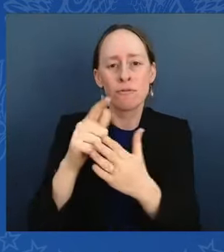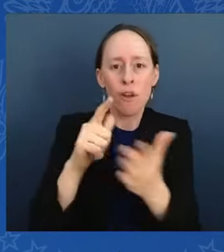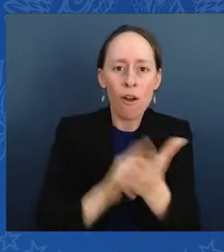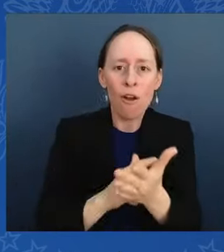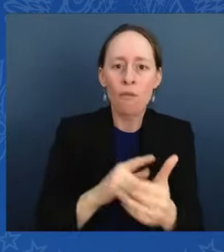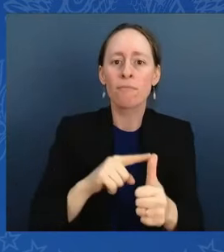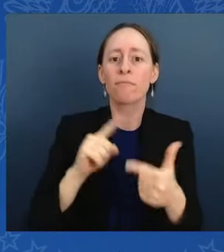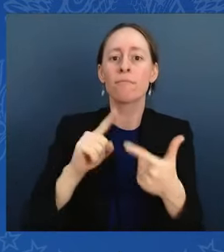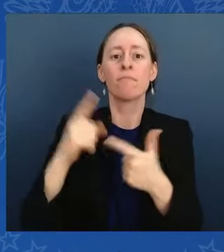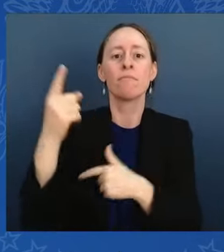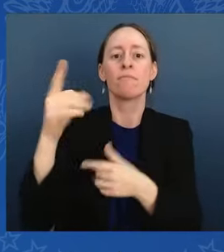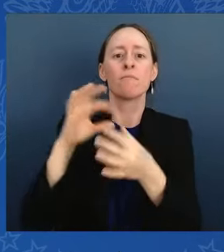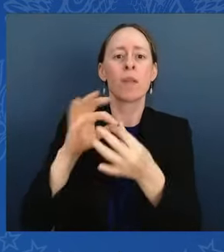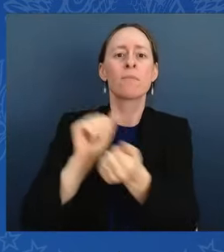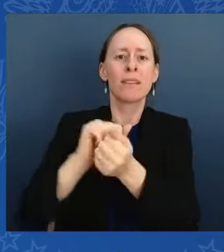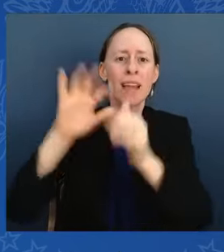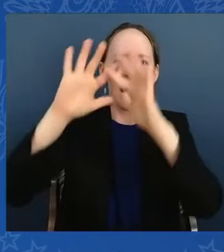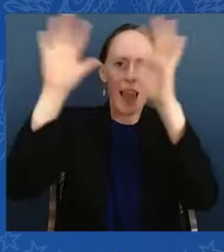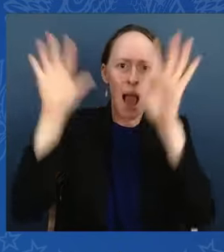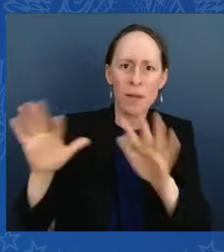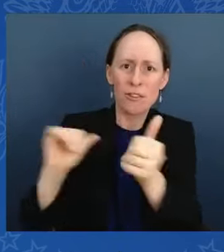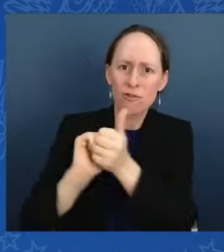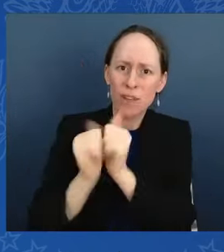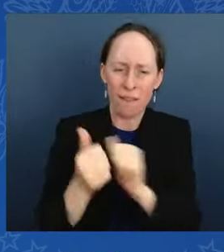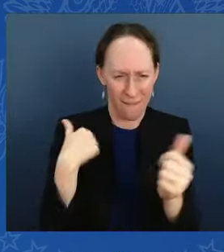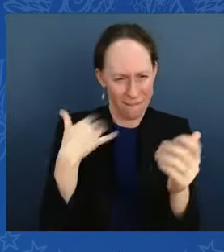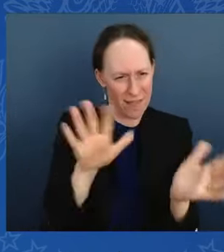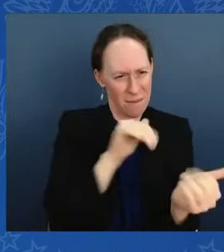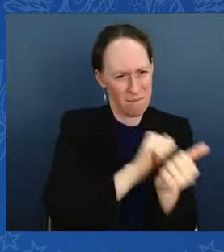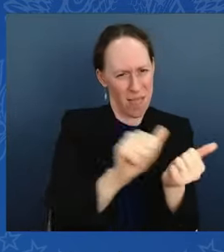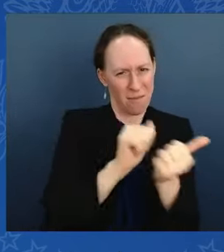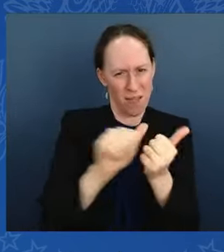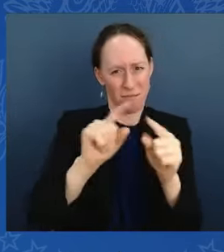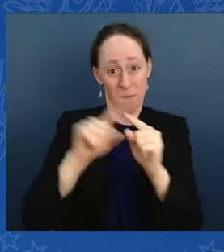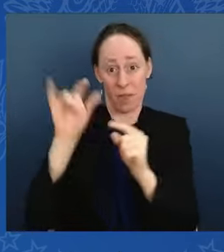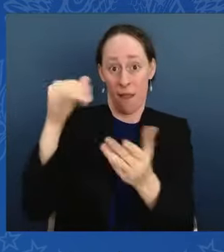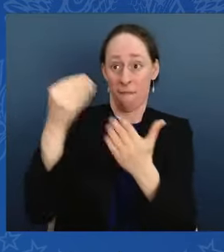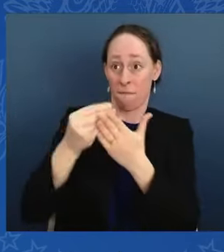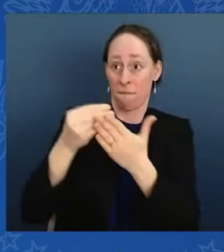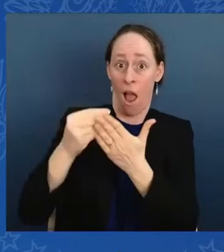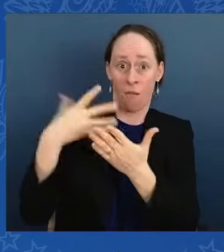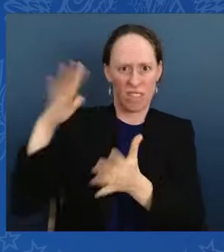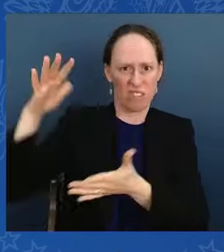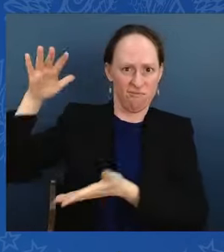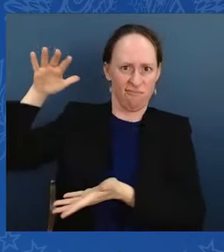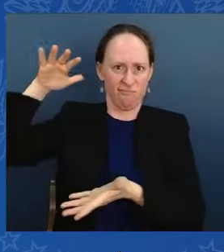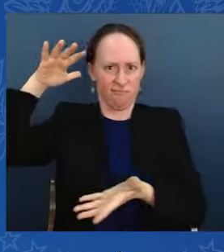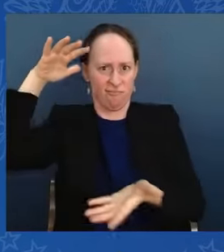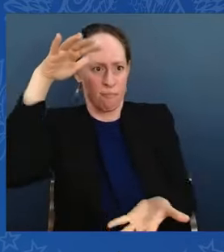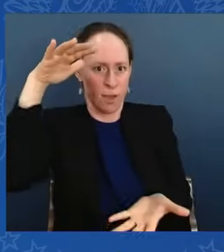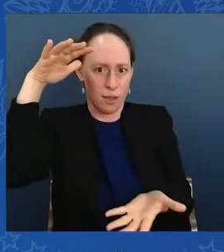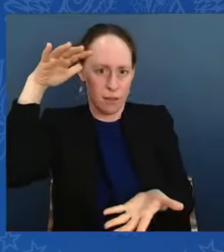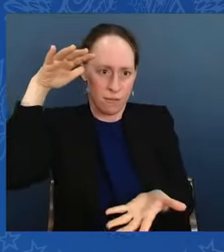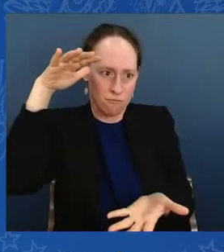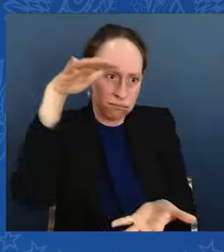of bills we got passed. Well, guess what? The fact of the matter is, more money from those bills have been spent in